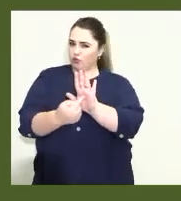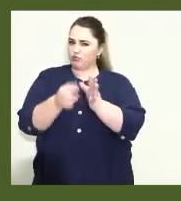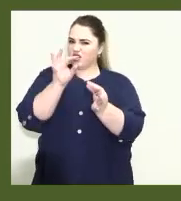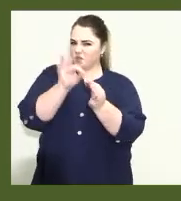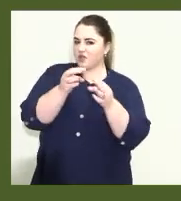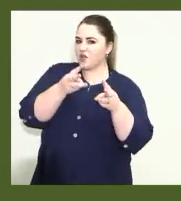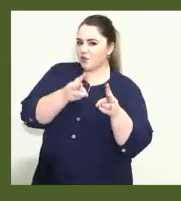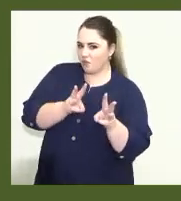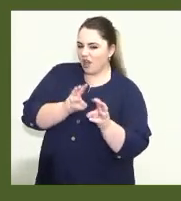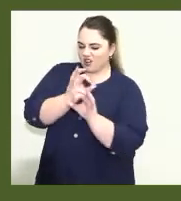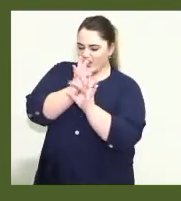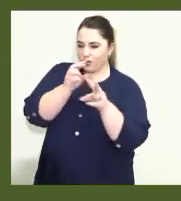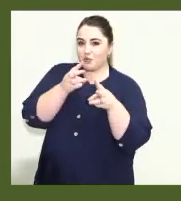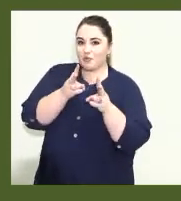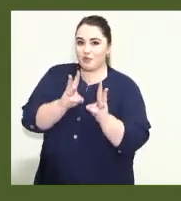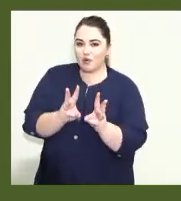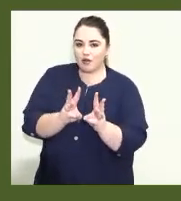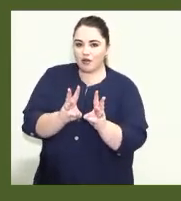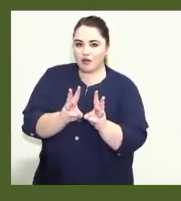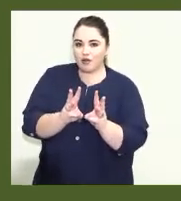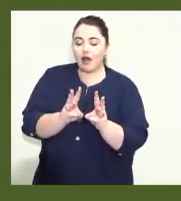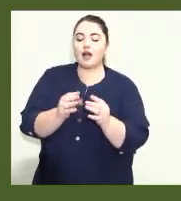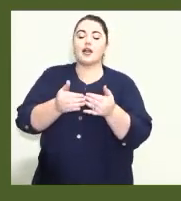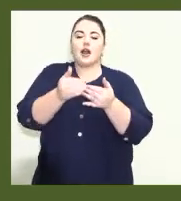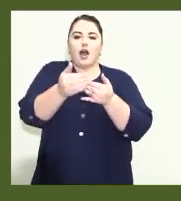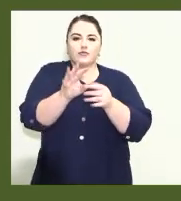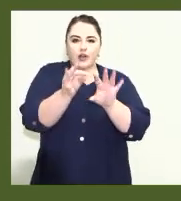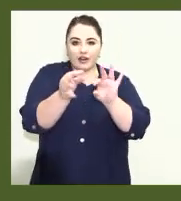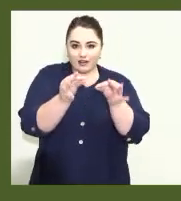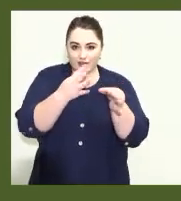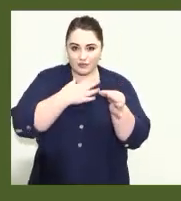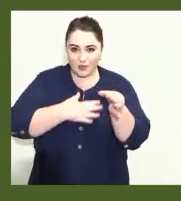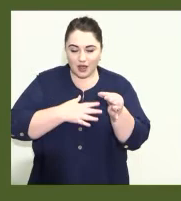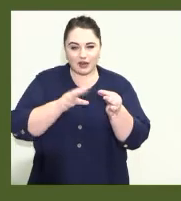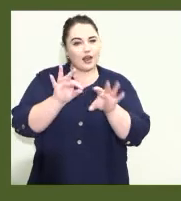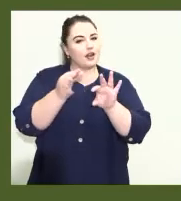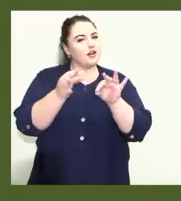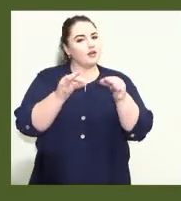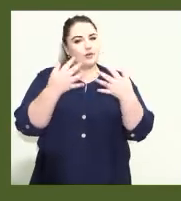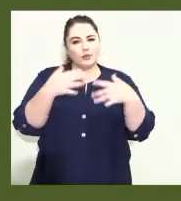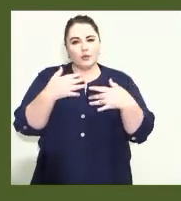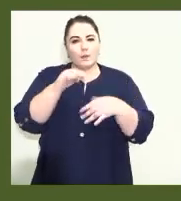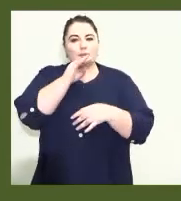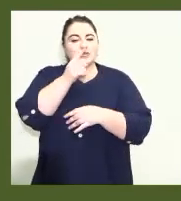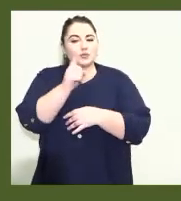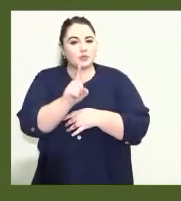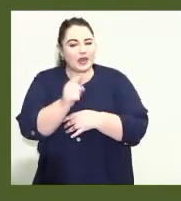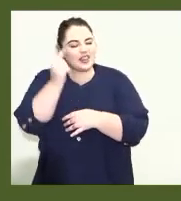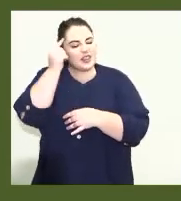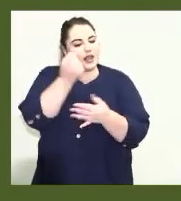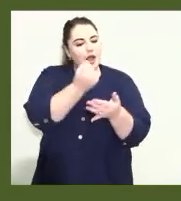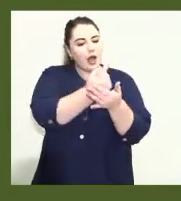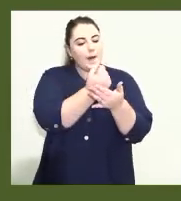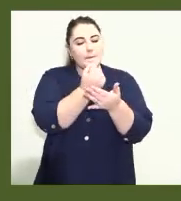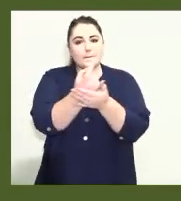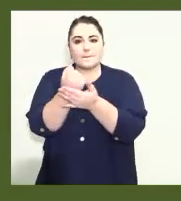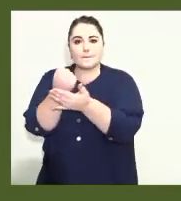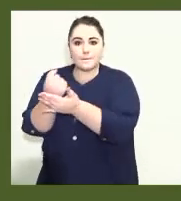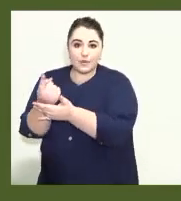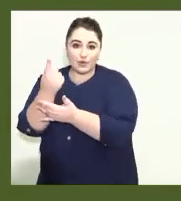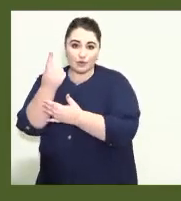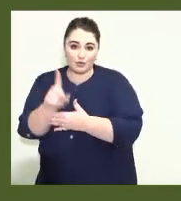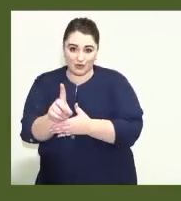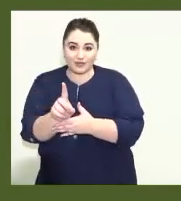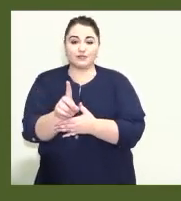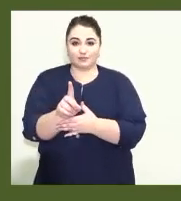in some logical way, and then you want to analyze it. Analyzing is really thinking about what's happening here,